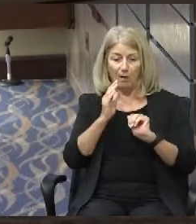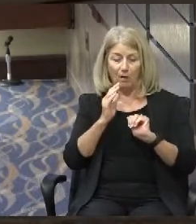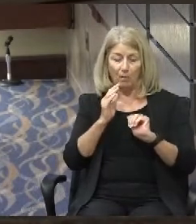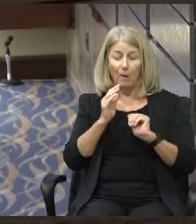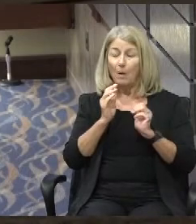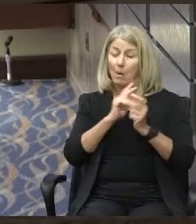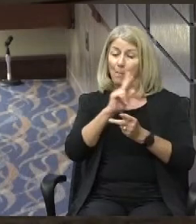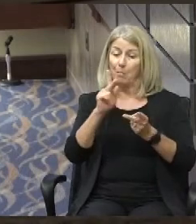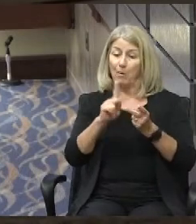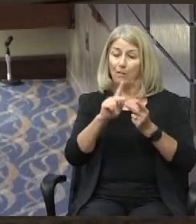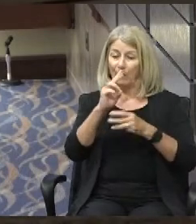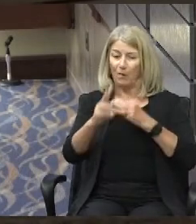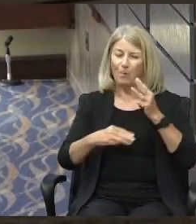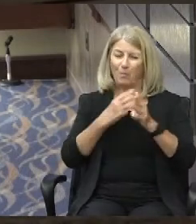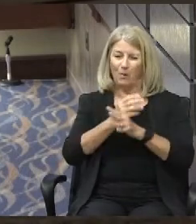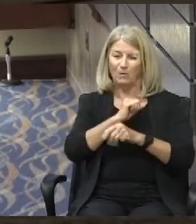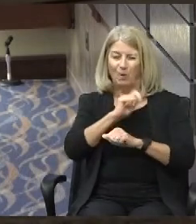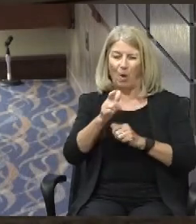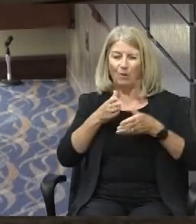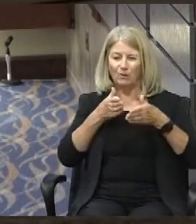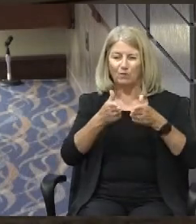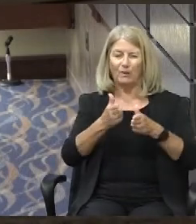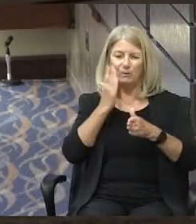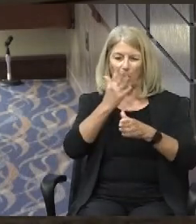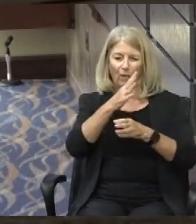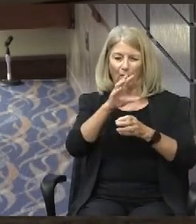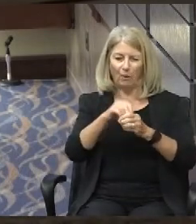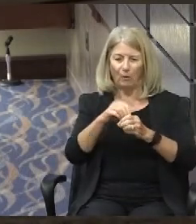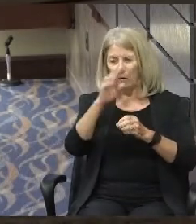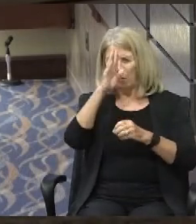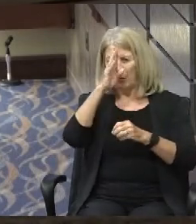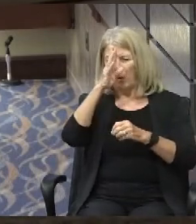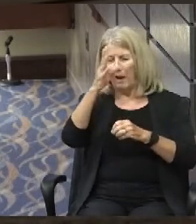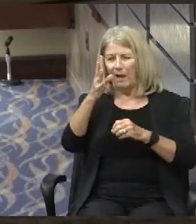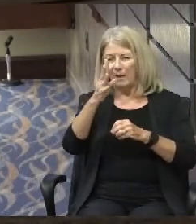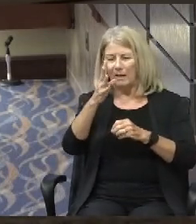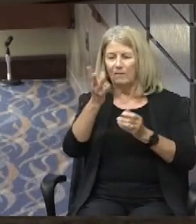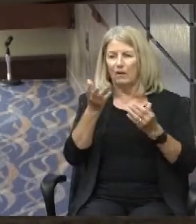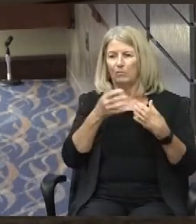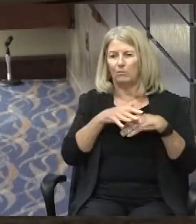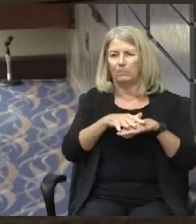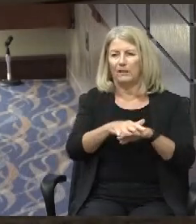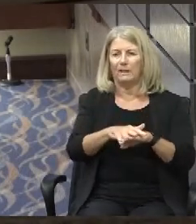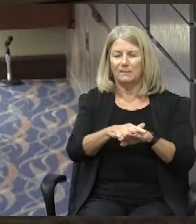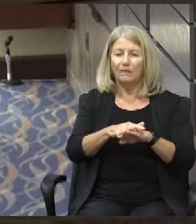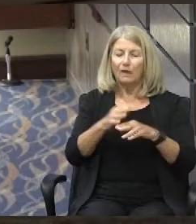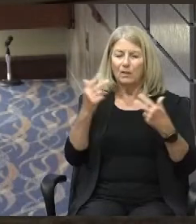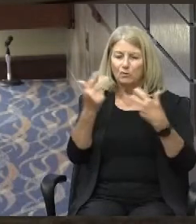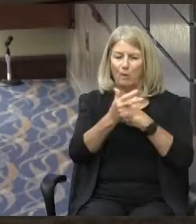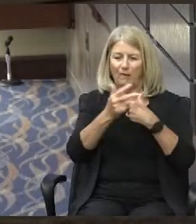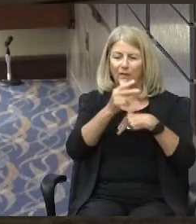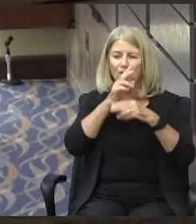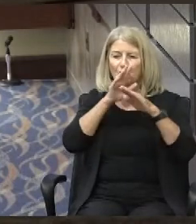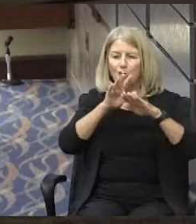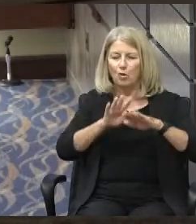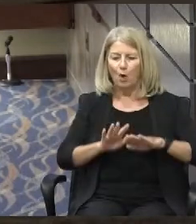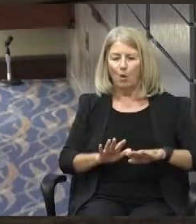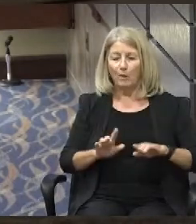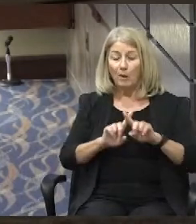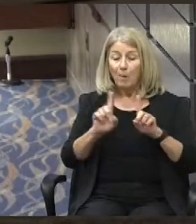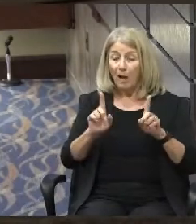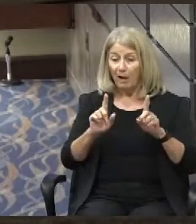every single street would incorporate some kind of creative blend or mix of traffic calming. But I do think that having kind of